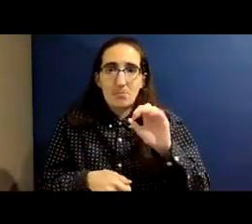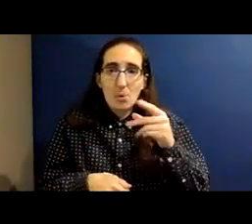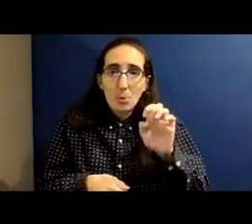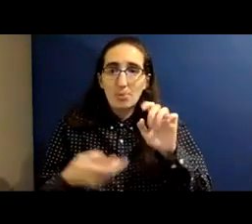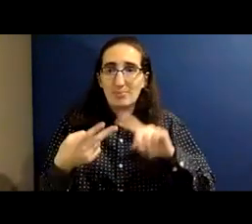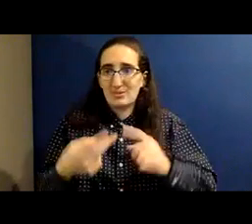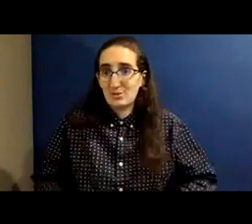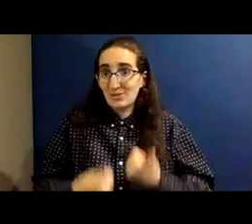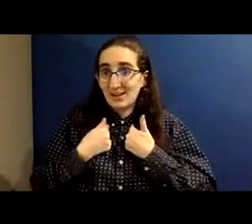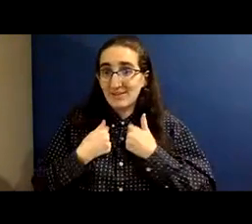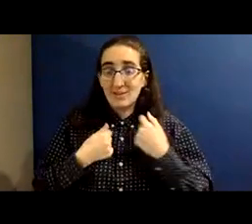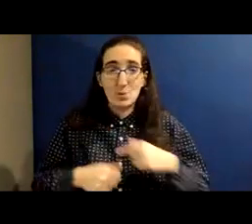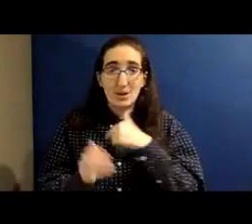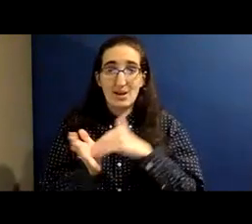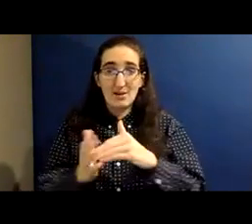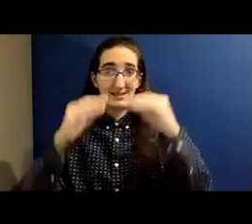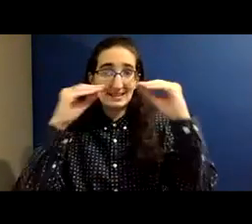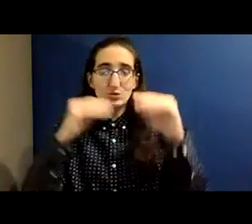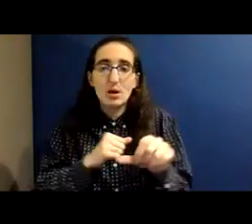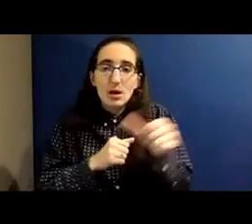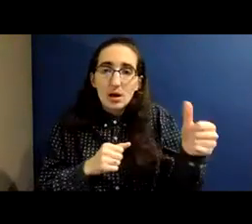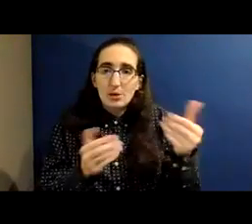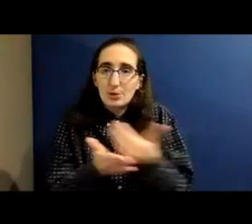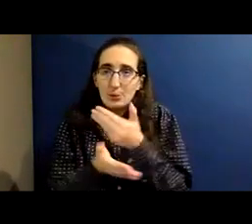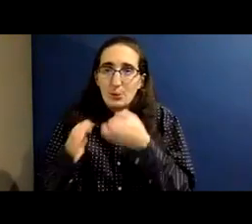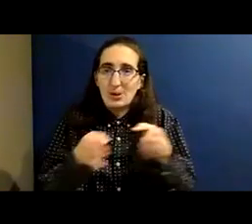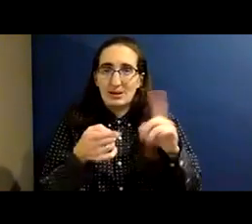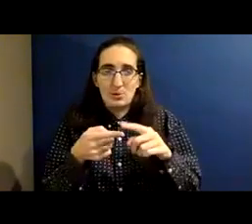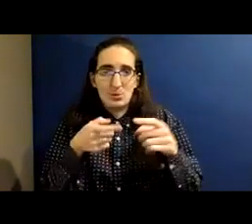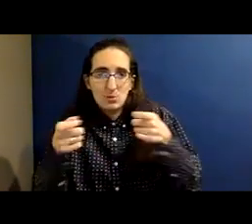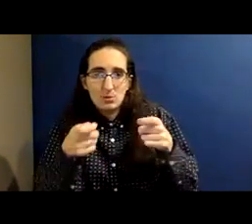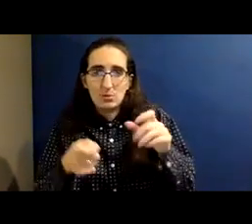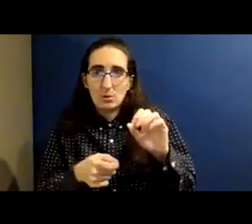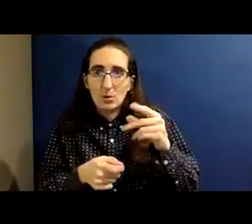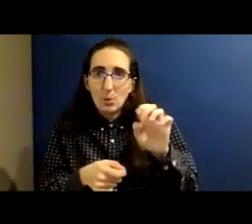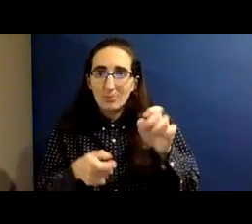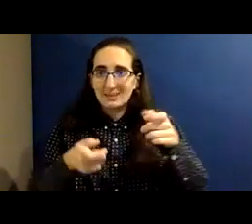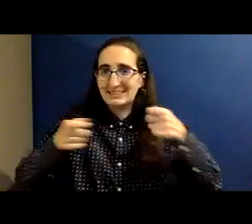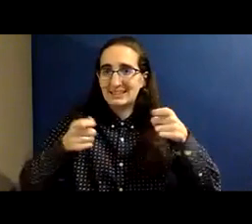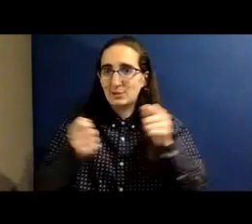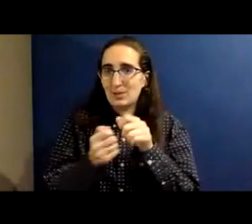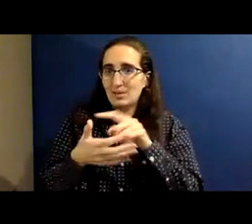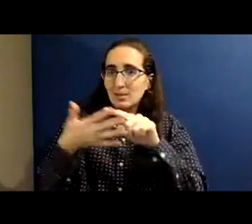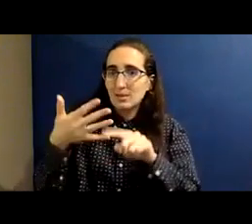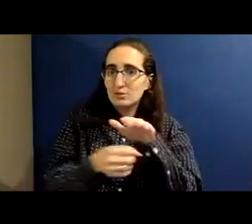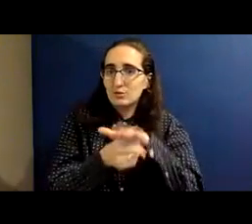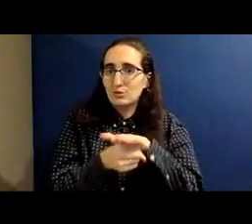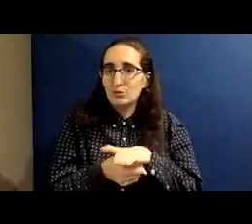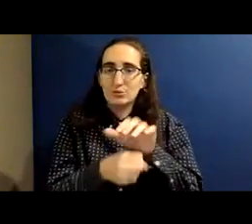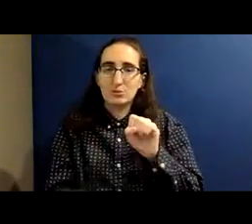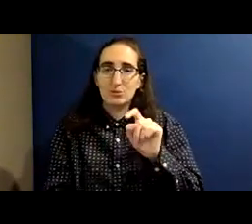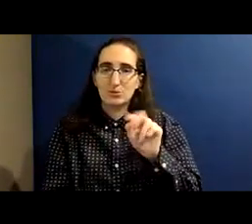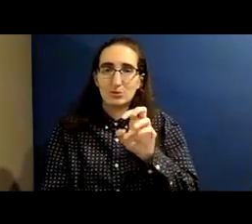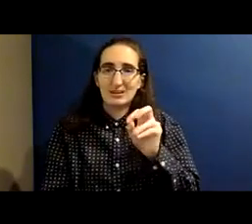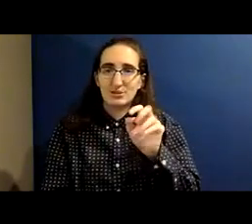And so what we often teach are other ways to cope and deal with those stressors. And when I think about